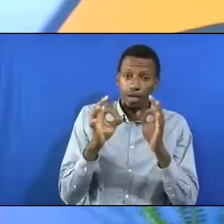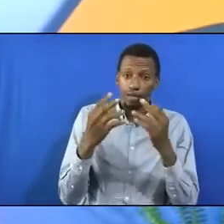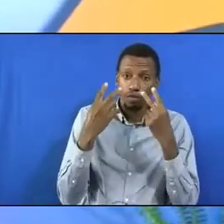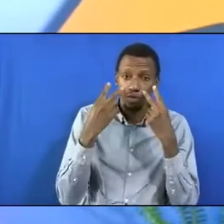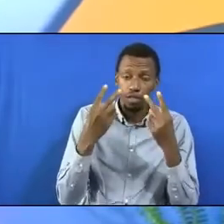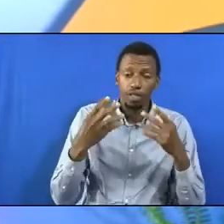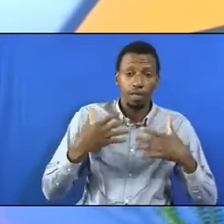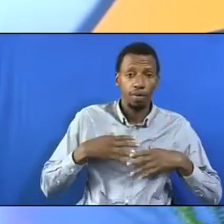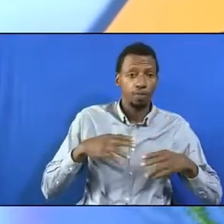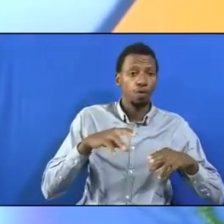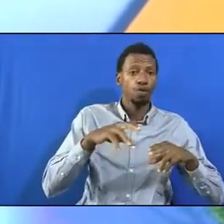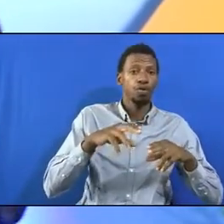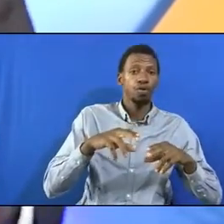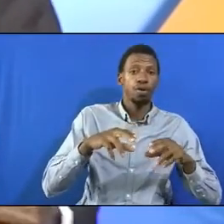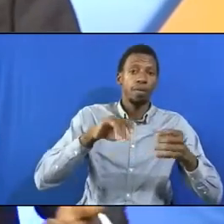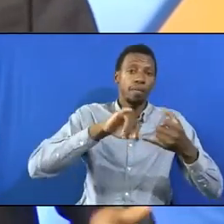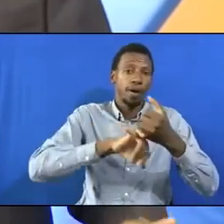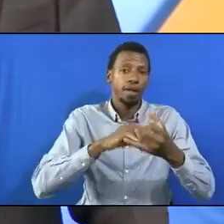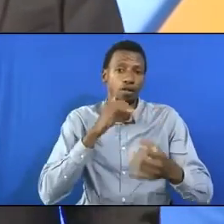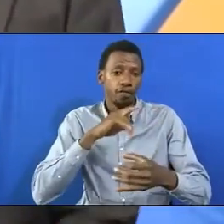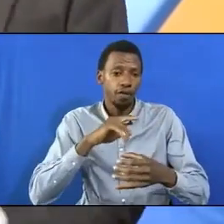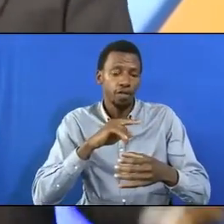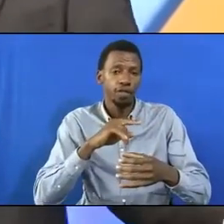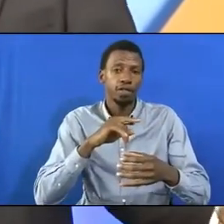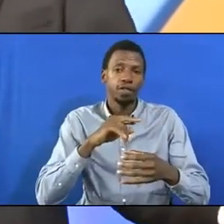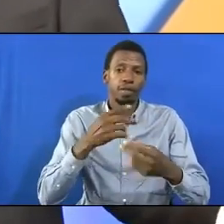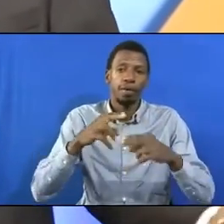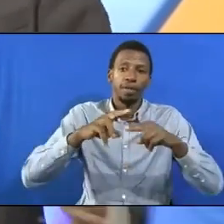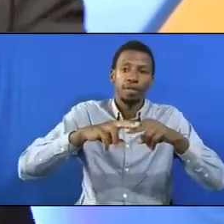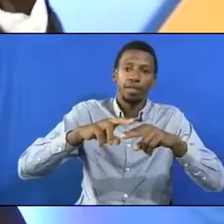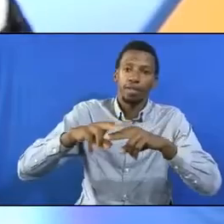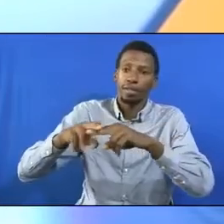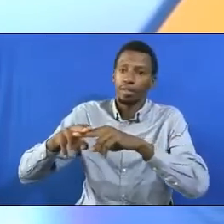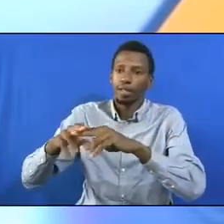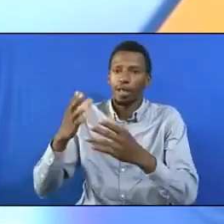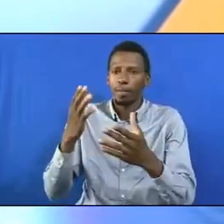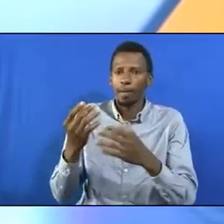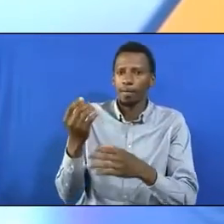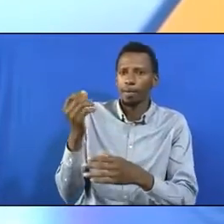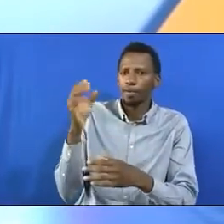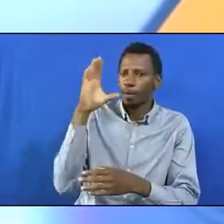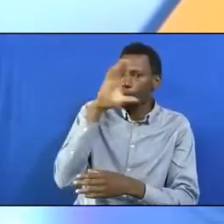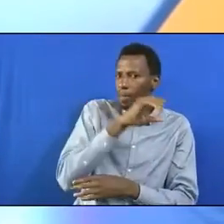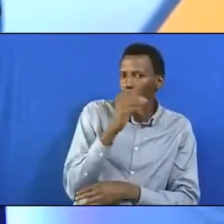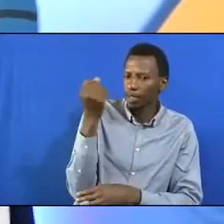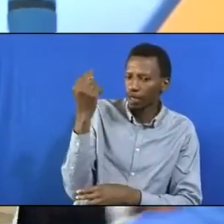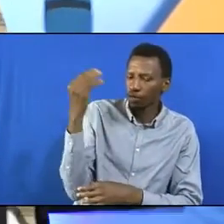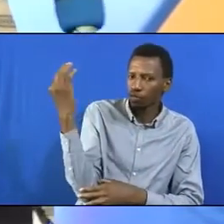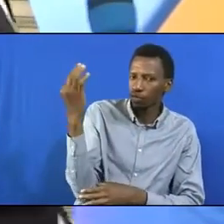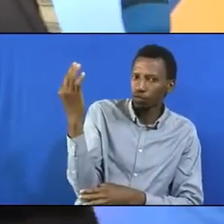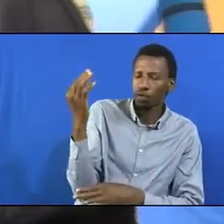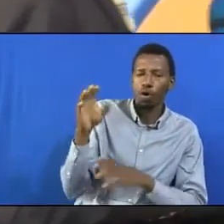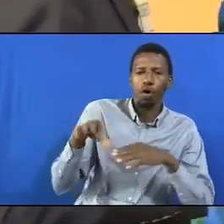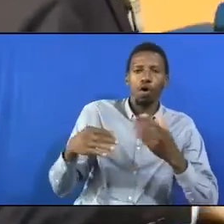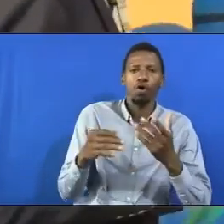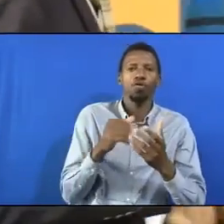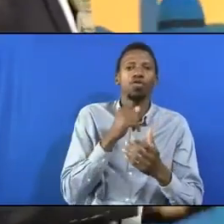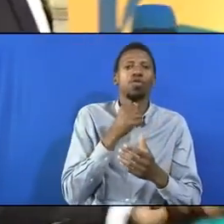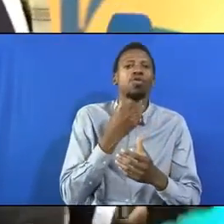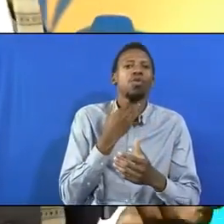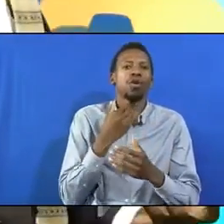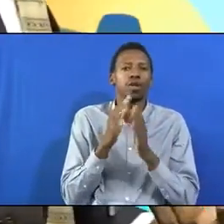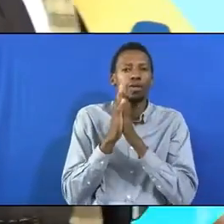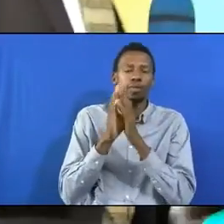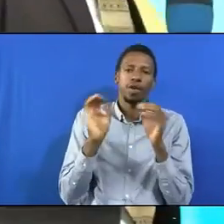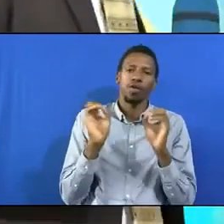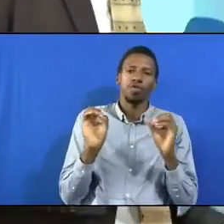people seated, either they misunderstood the sermon or they don't want the prayer. Are we together? Yeah. That's what I'm saying. You need to